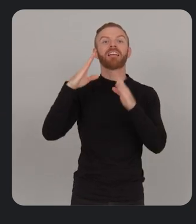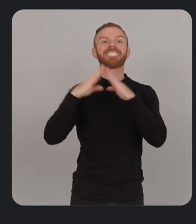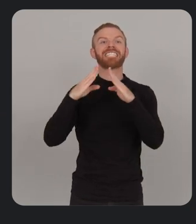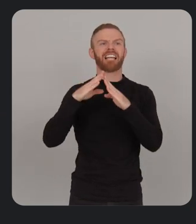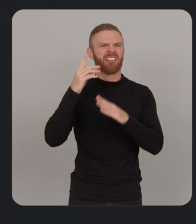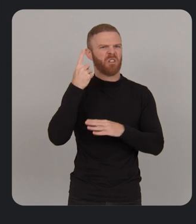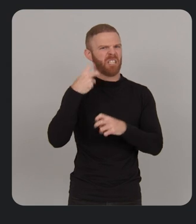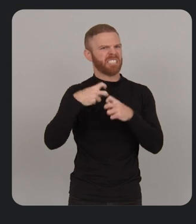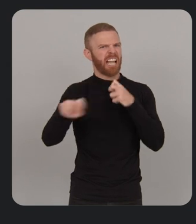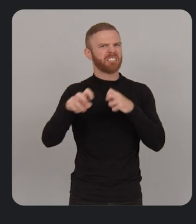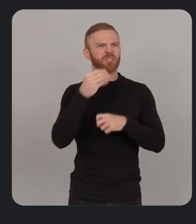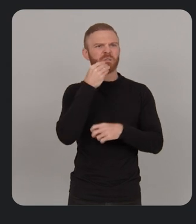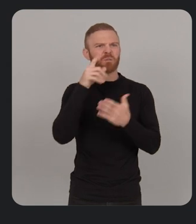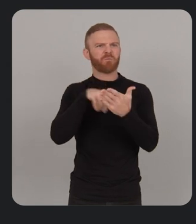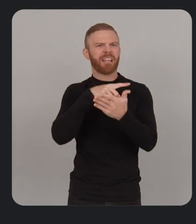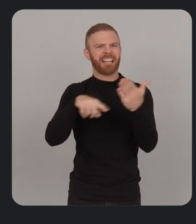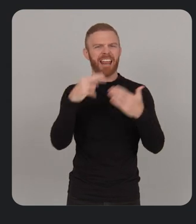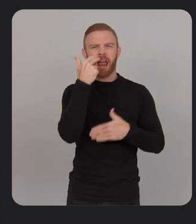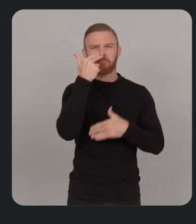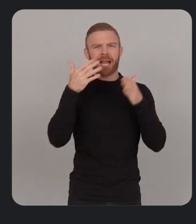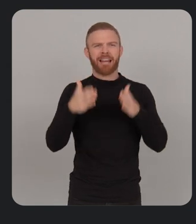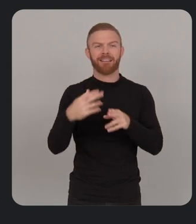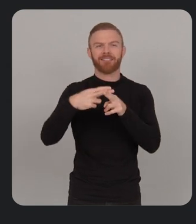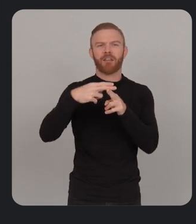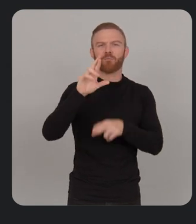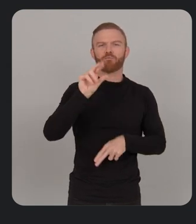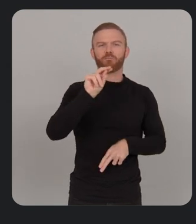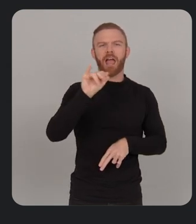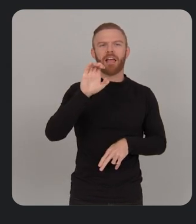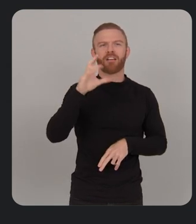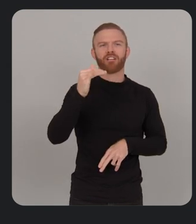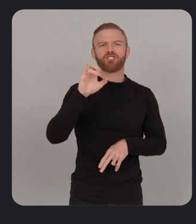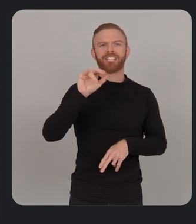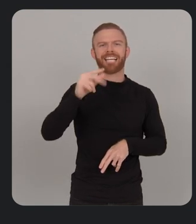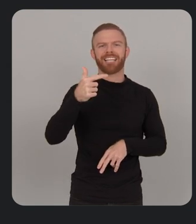food critics, comedian Ronnie Chang. Let's have a look.